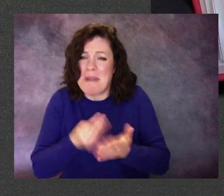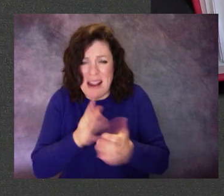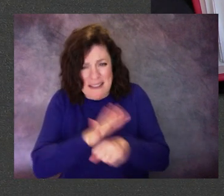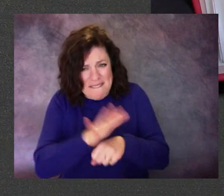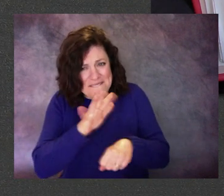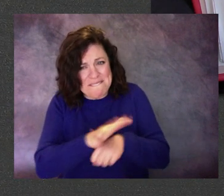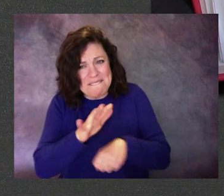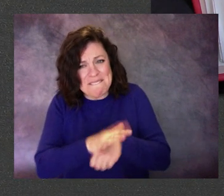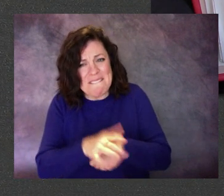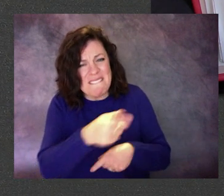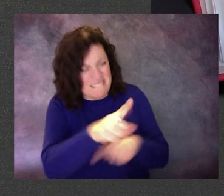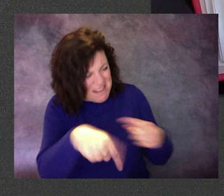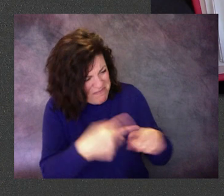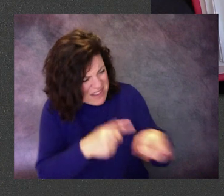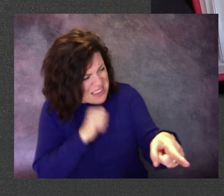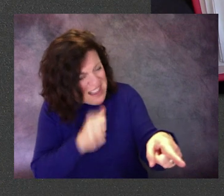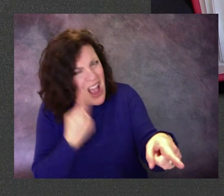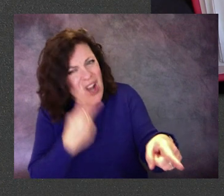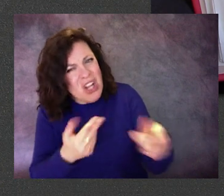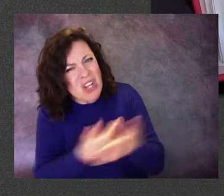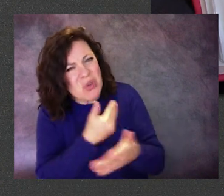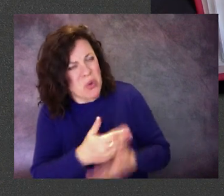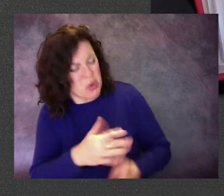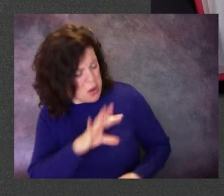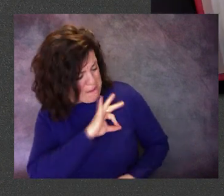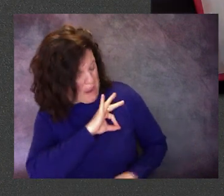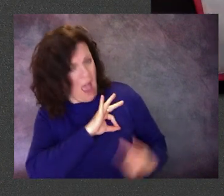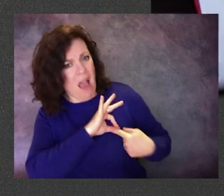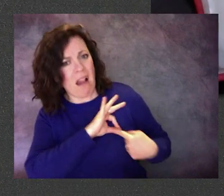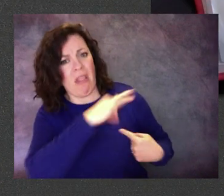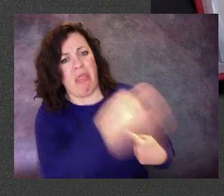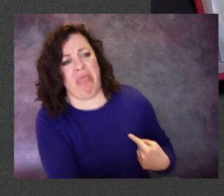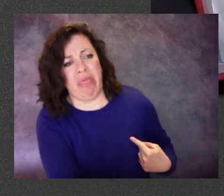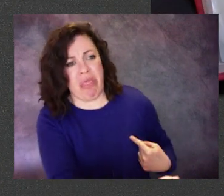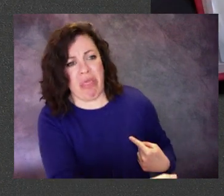he doesn't look new. He's lost the button to one of his shoulder straps."